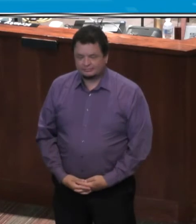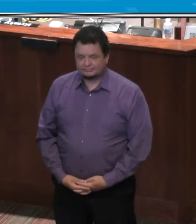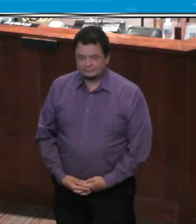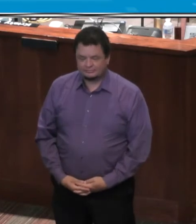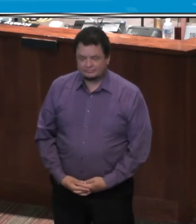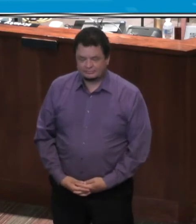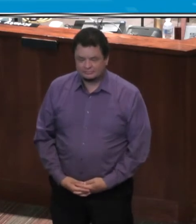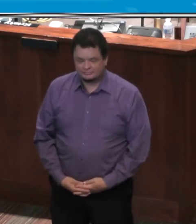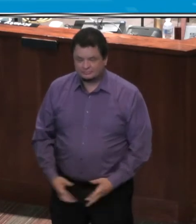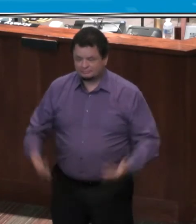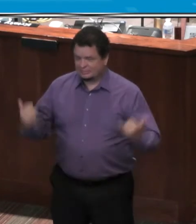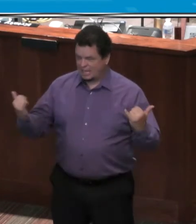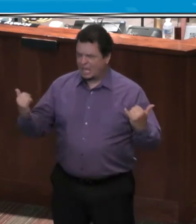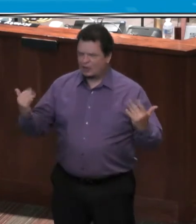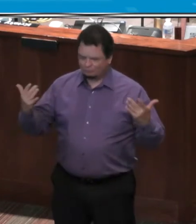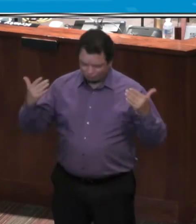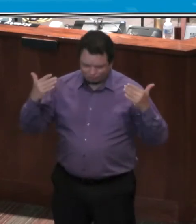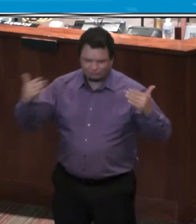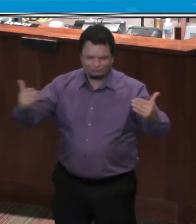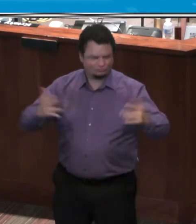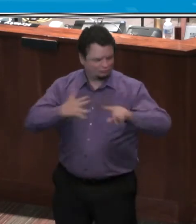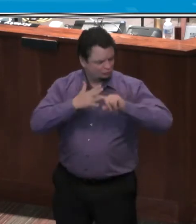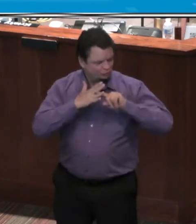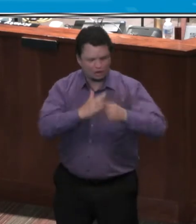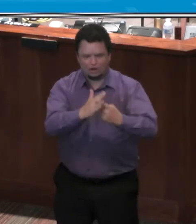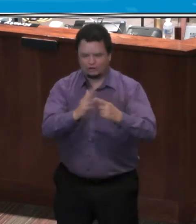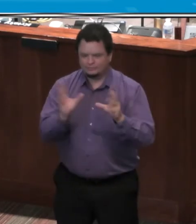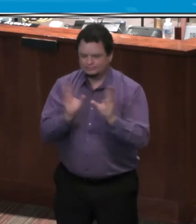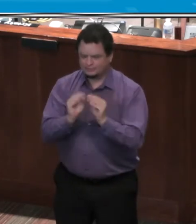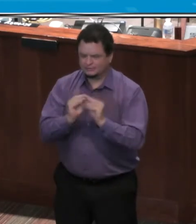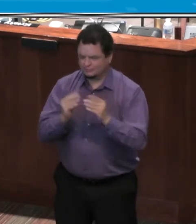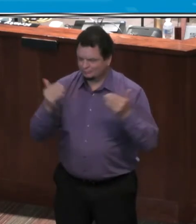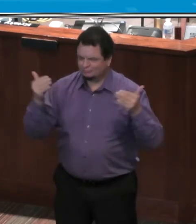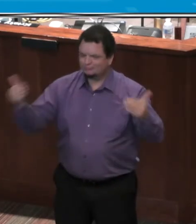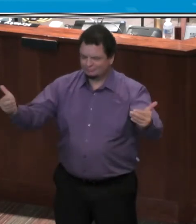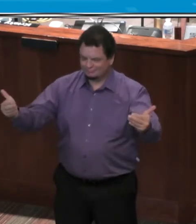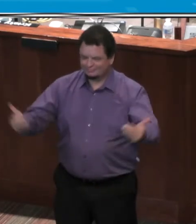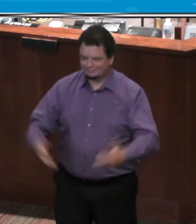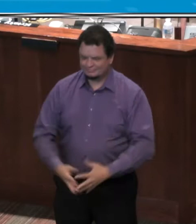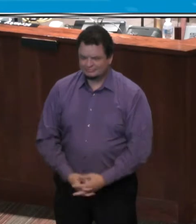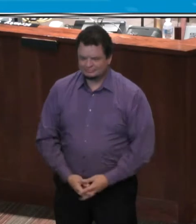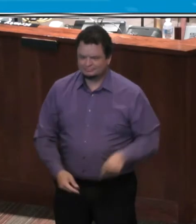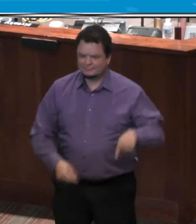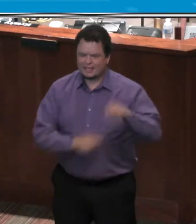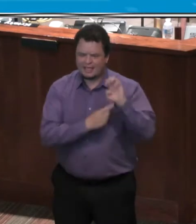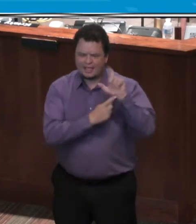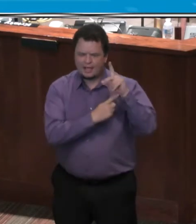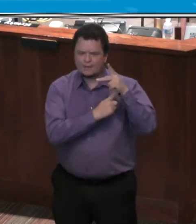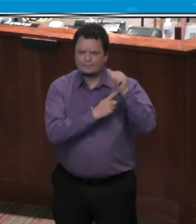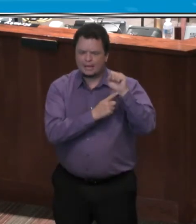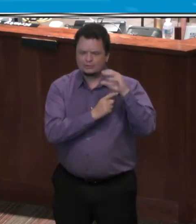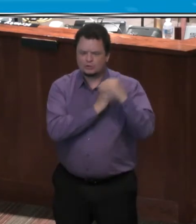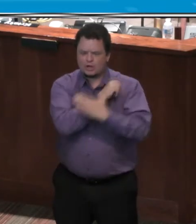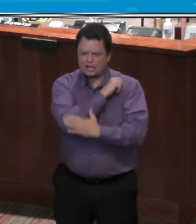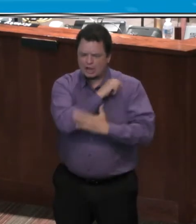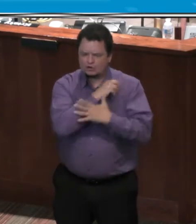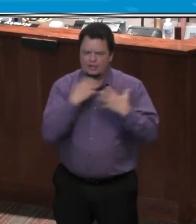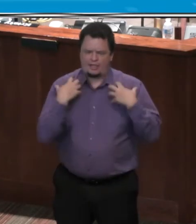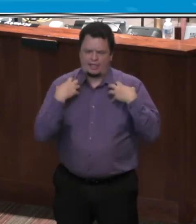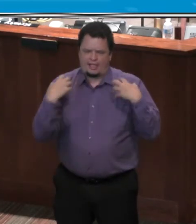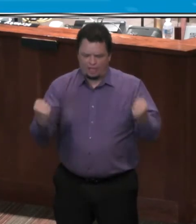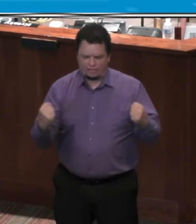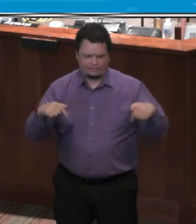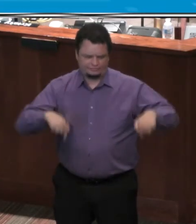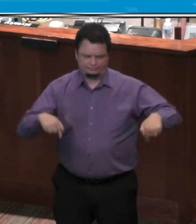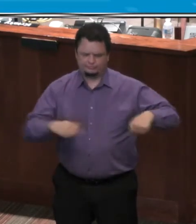meeting of the El Paso County Public Health Board of Health, August 26th. And I'm going to make a public health decision right up front